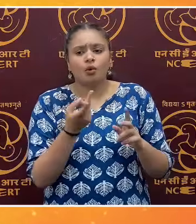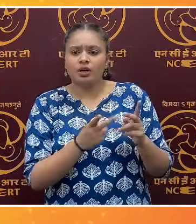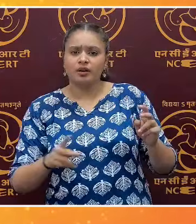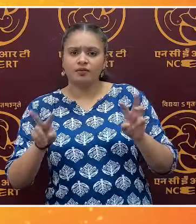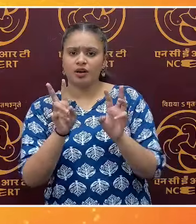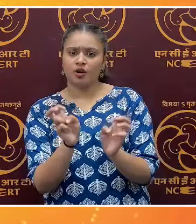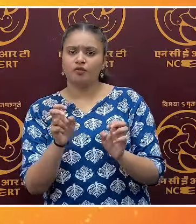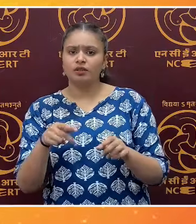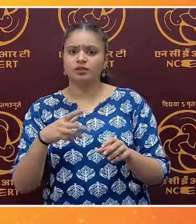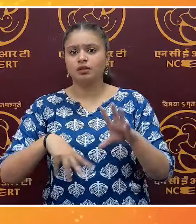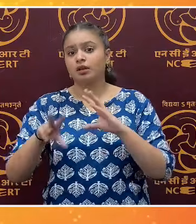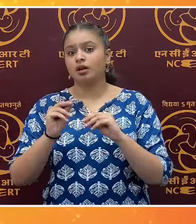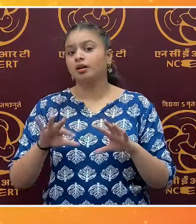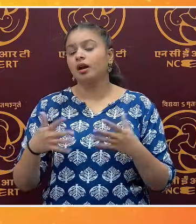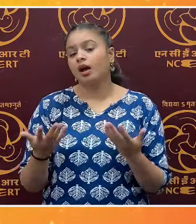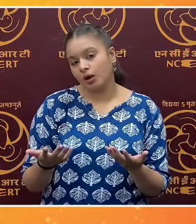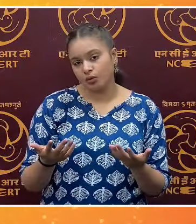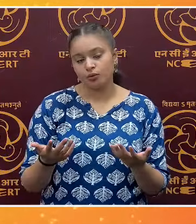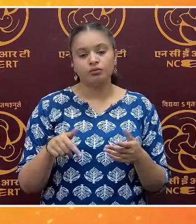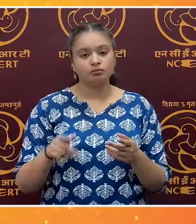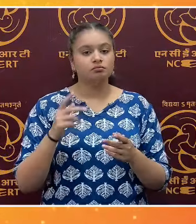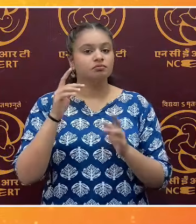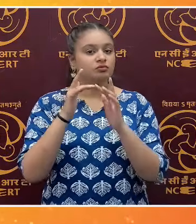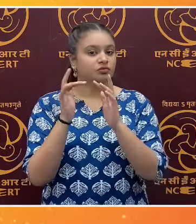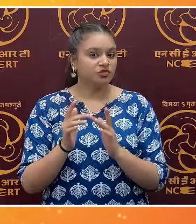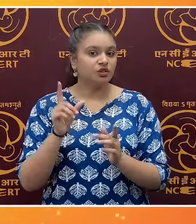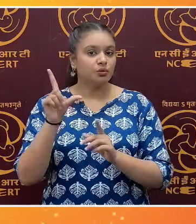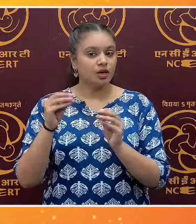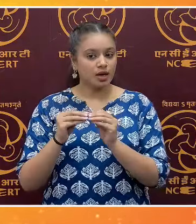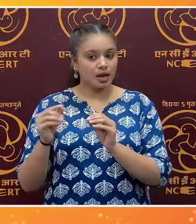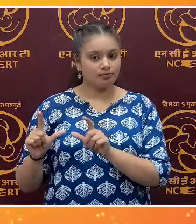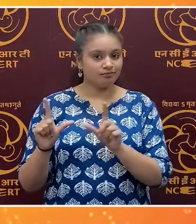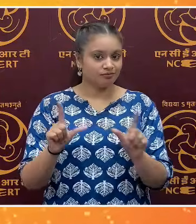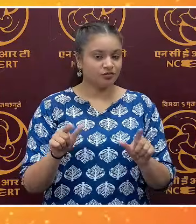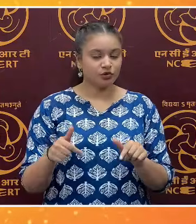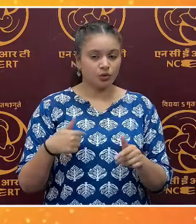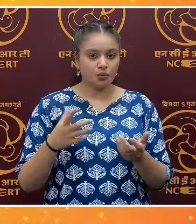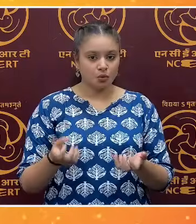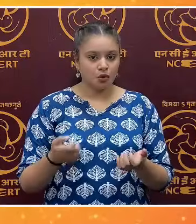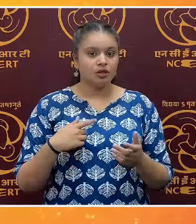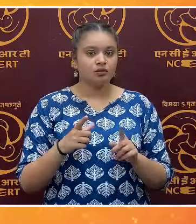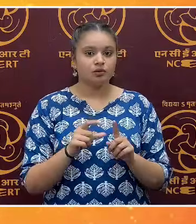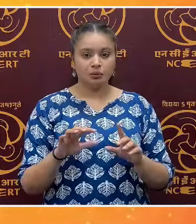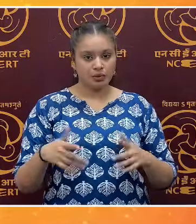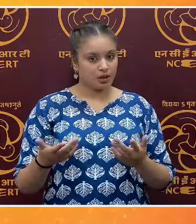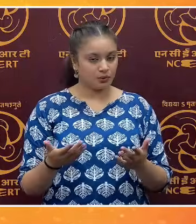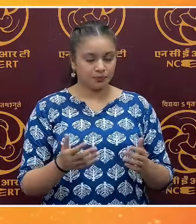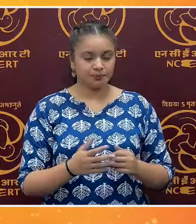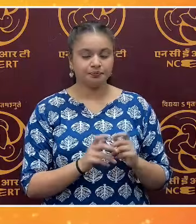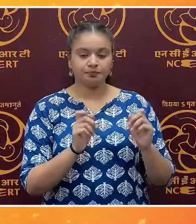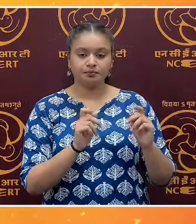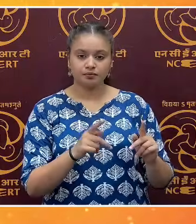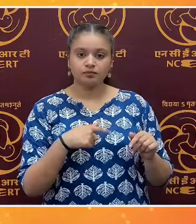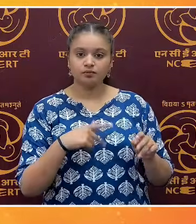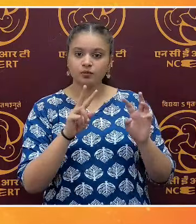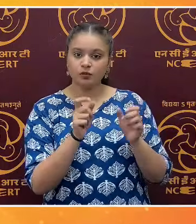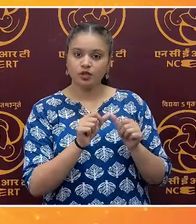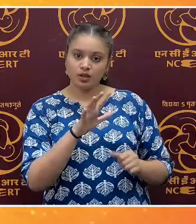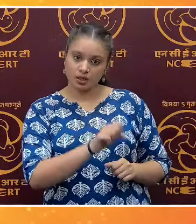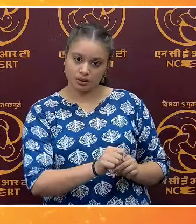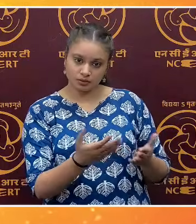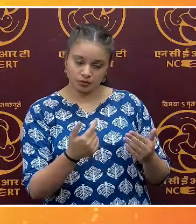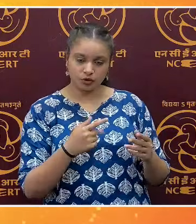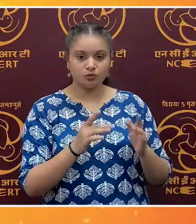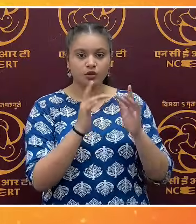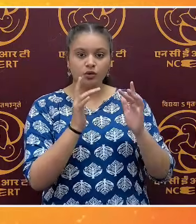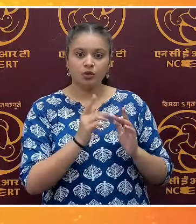please take us to the virtual labs and tell us how we can go about the topic. Sure. So we can access this topic directly through virtual